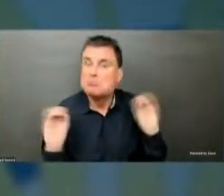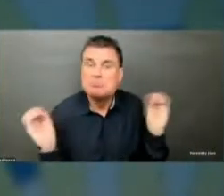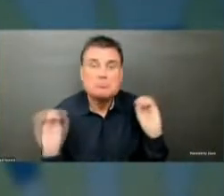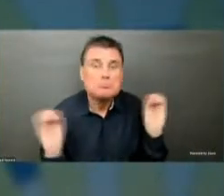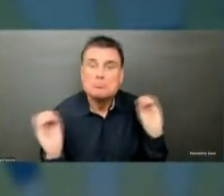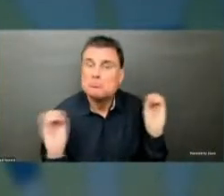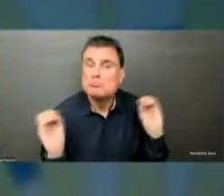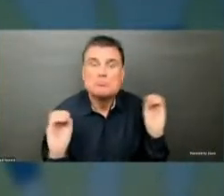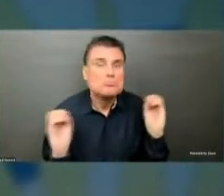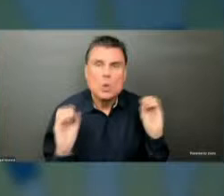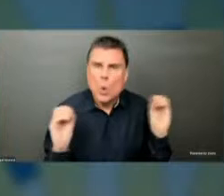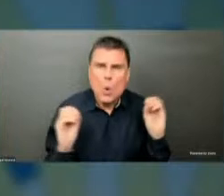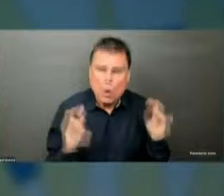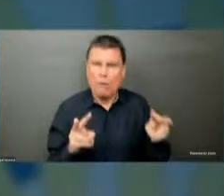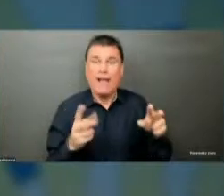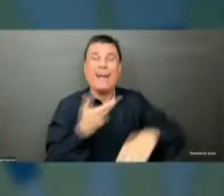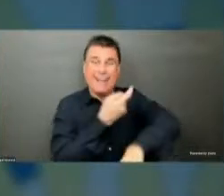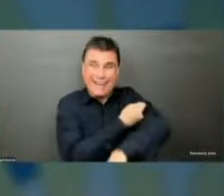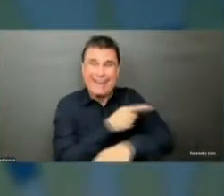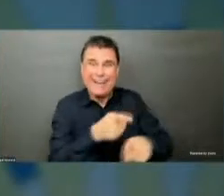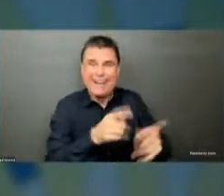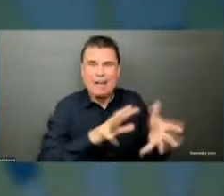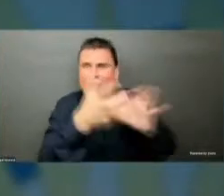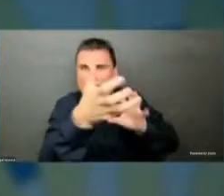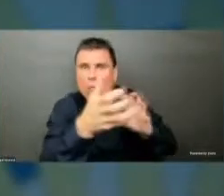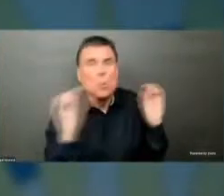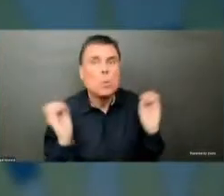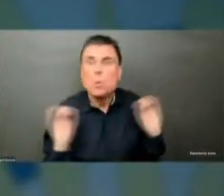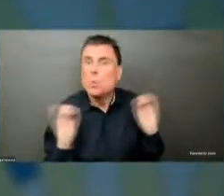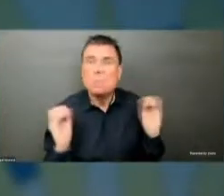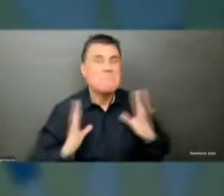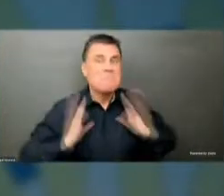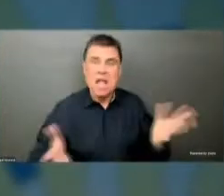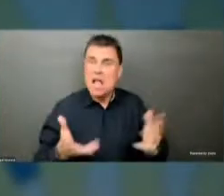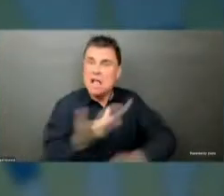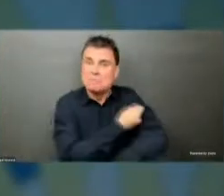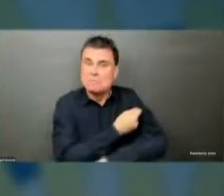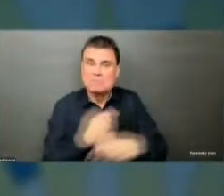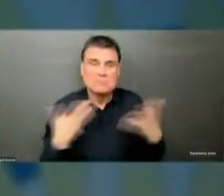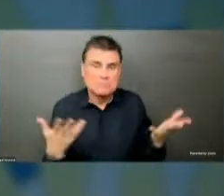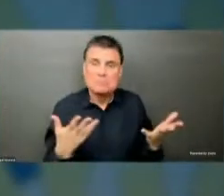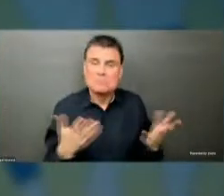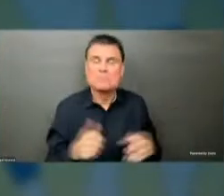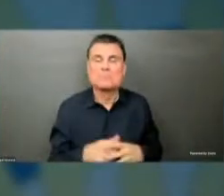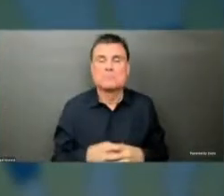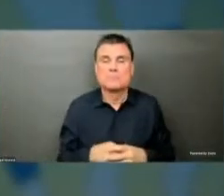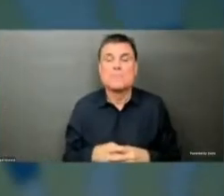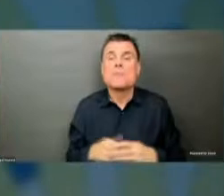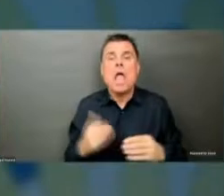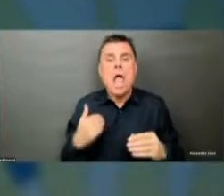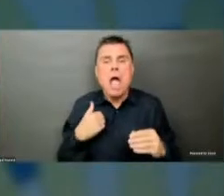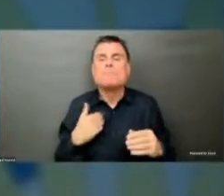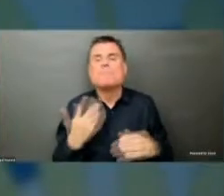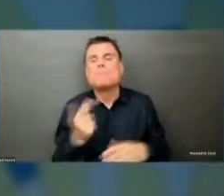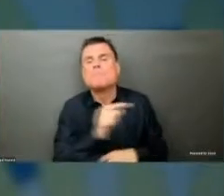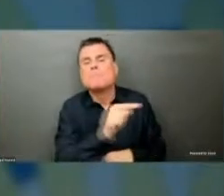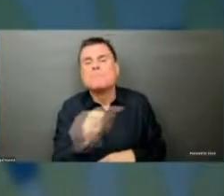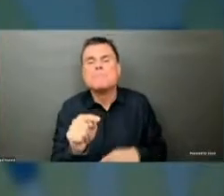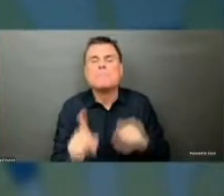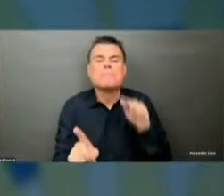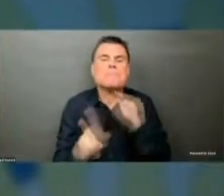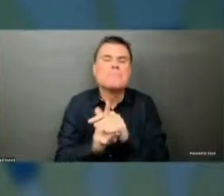had 205 what we call adverse events following immunization, AEFIs. These